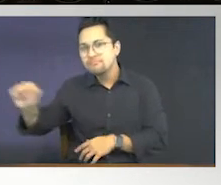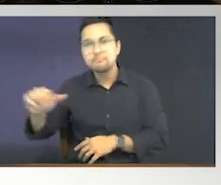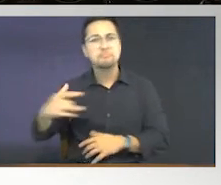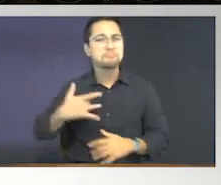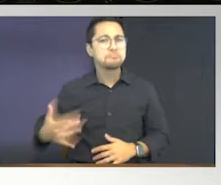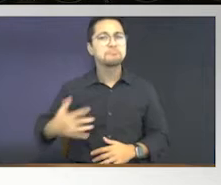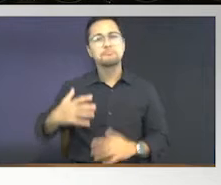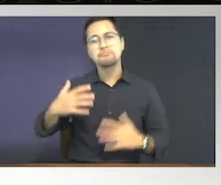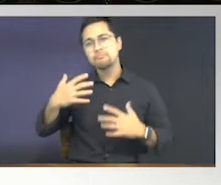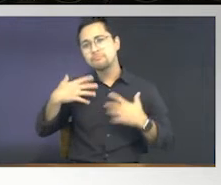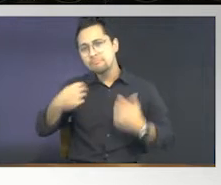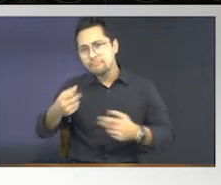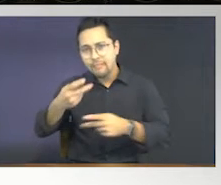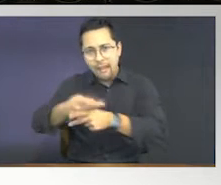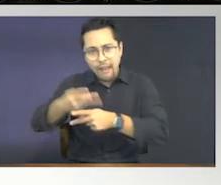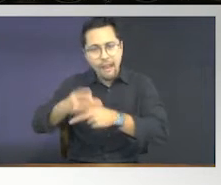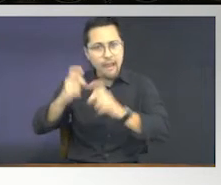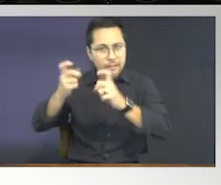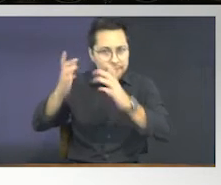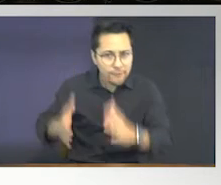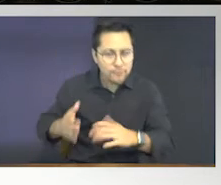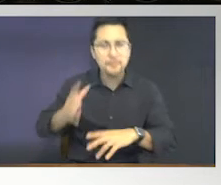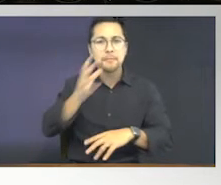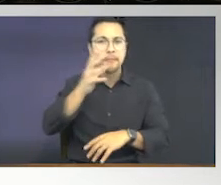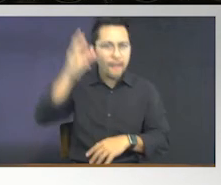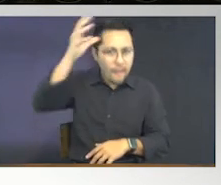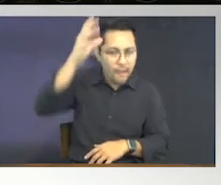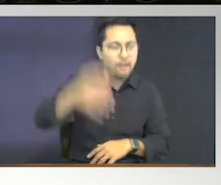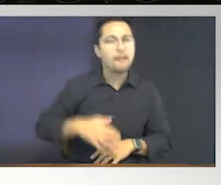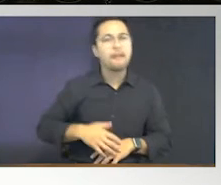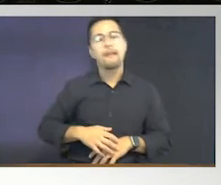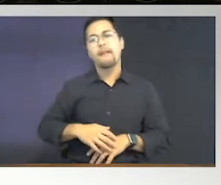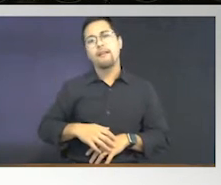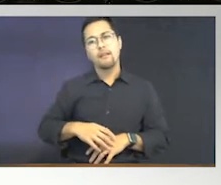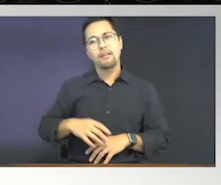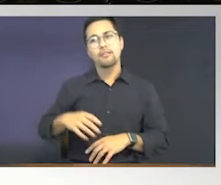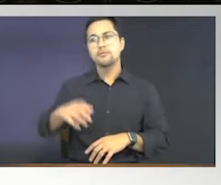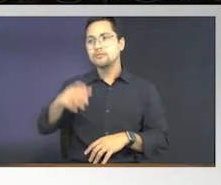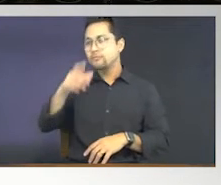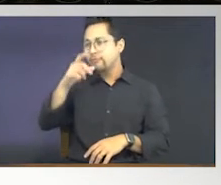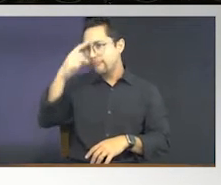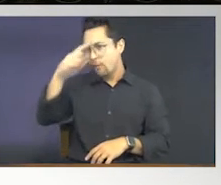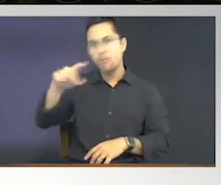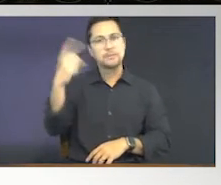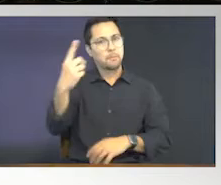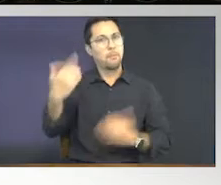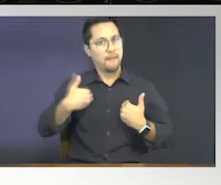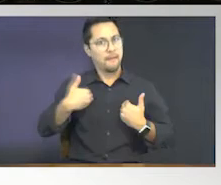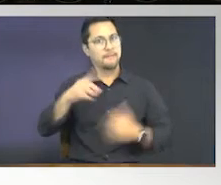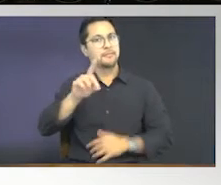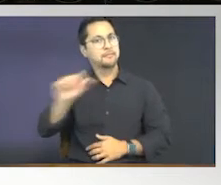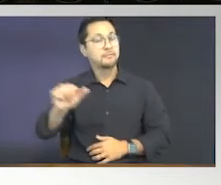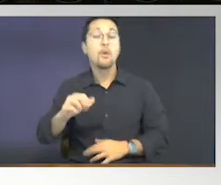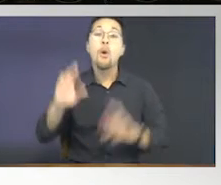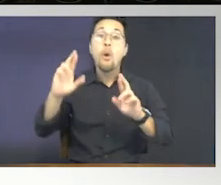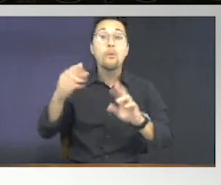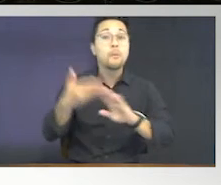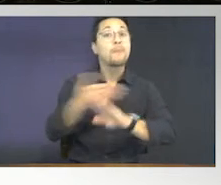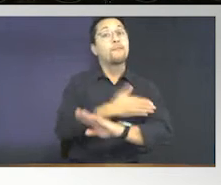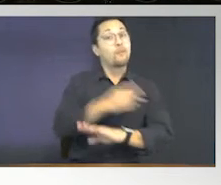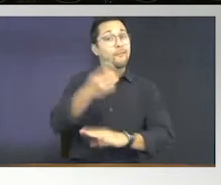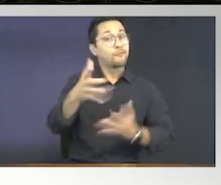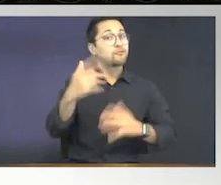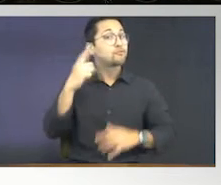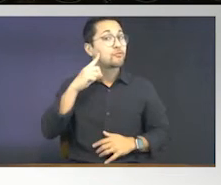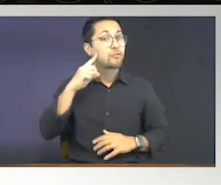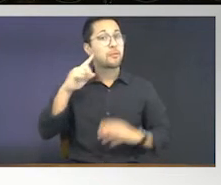caregivers or parents and loved ones of those with disabilities, hopefully you have before now heard about